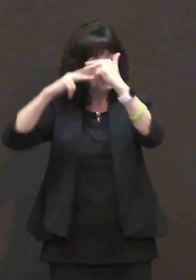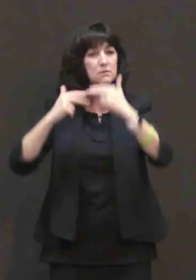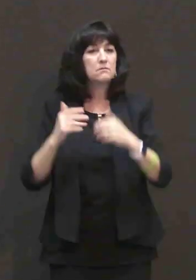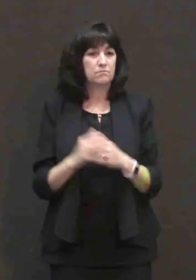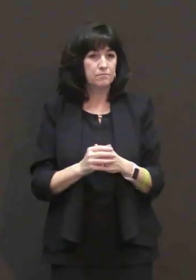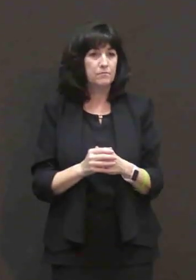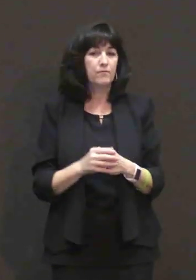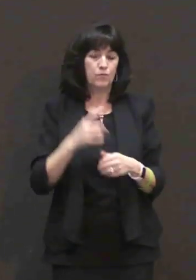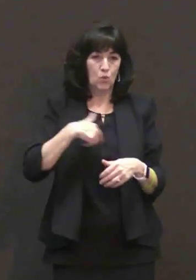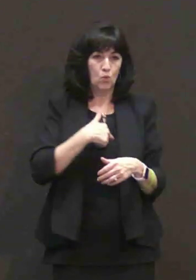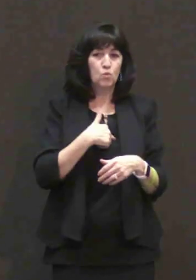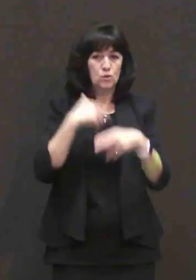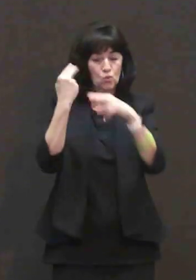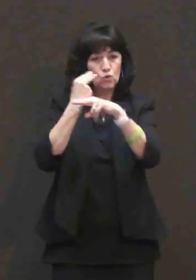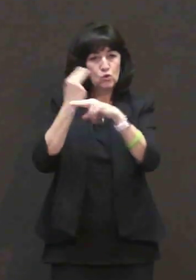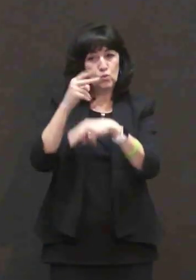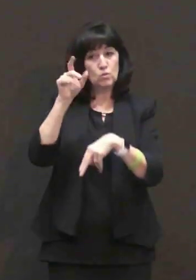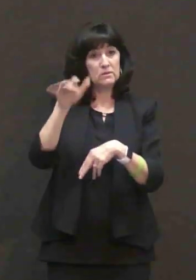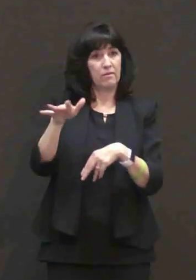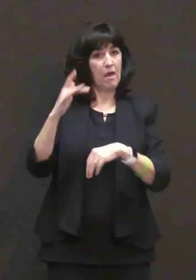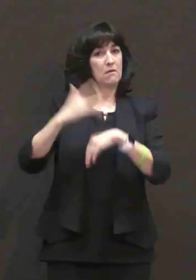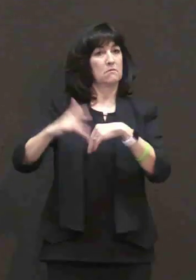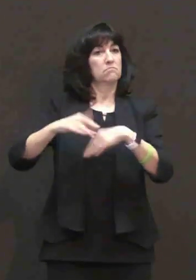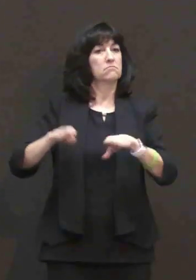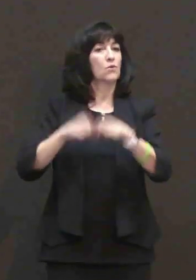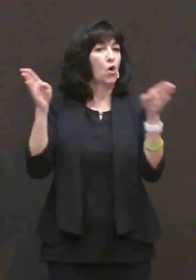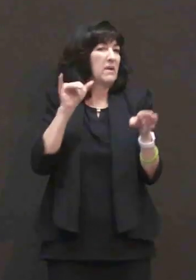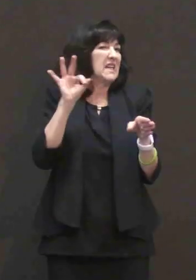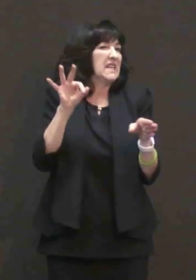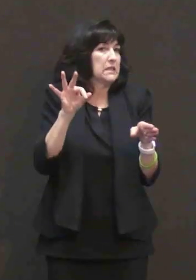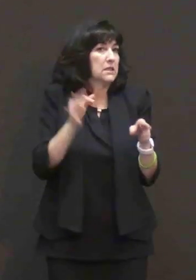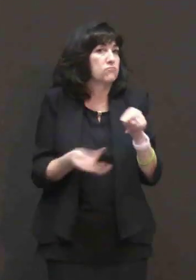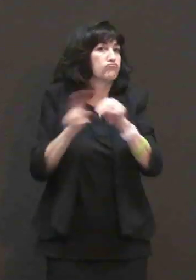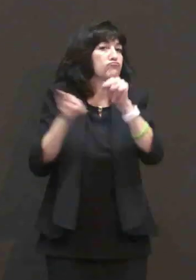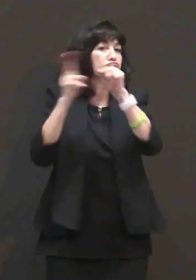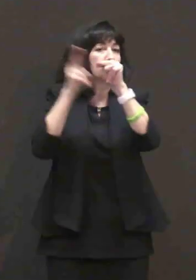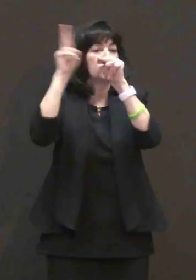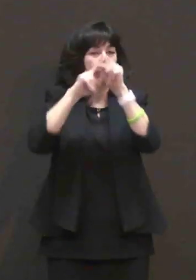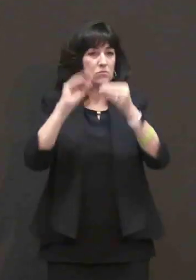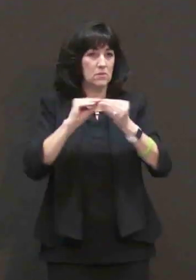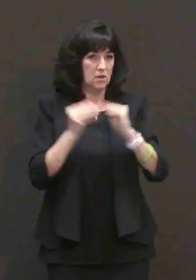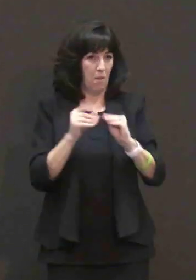toolbox to be able to turn on if and when we need it. So then we look at Kent and Sussex County.